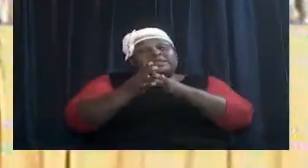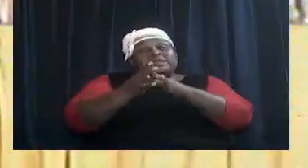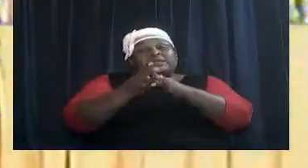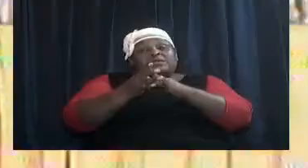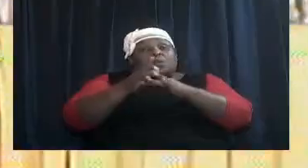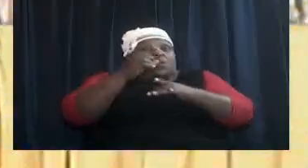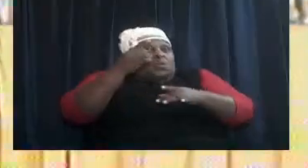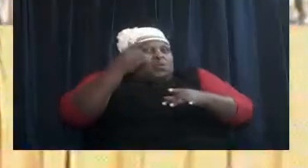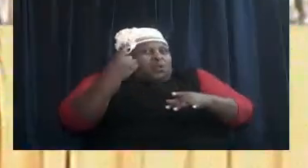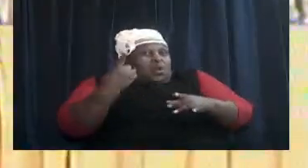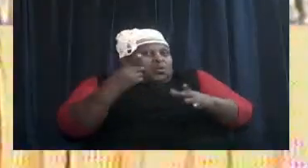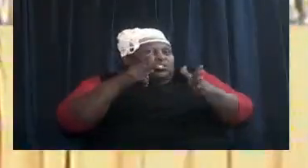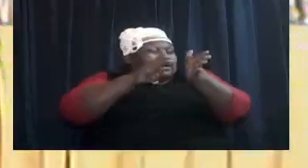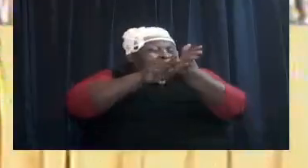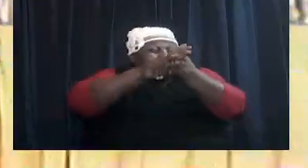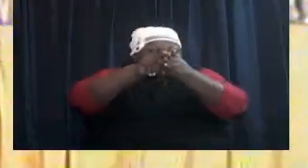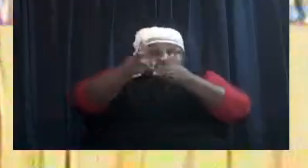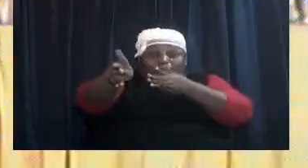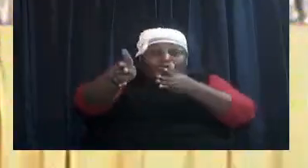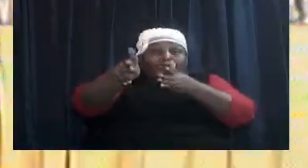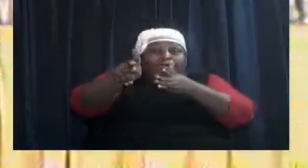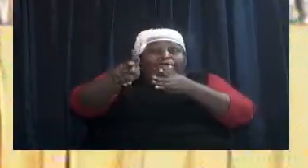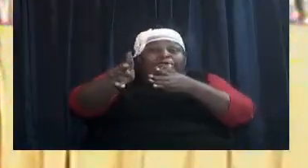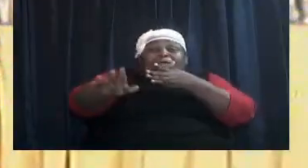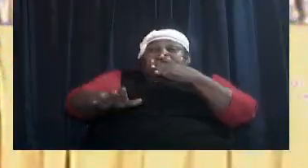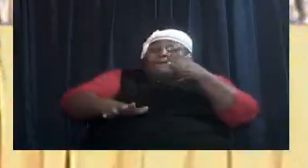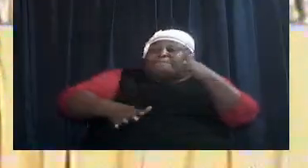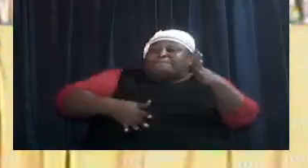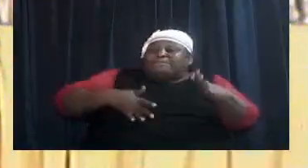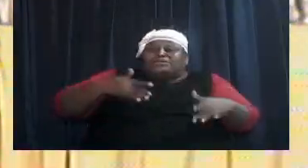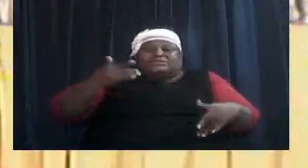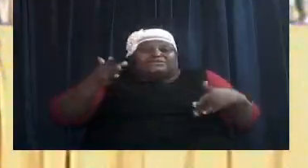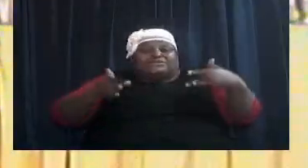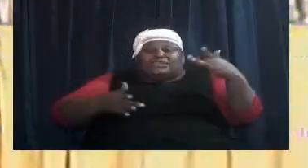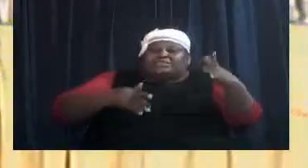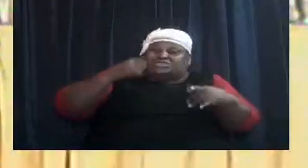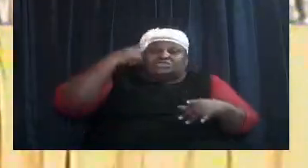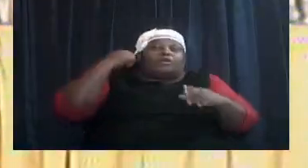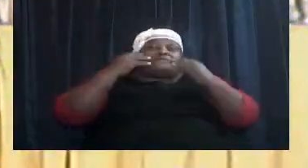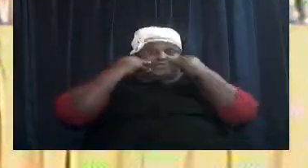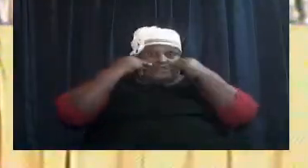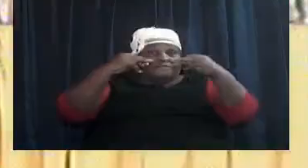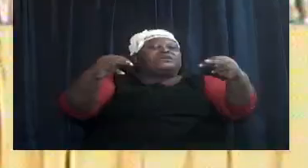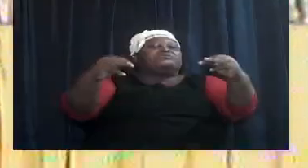the only pure motivation for evangelism.